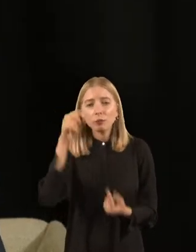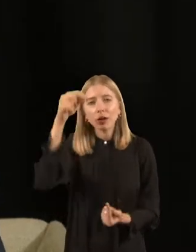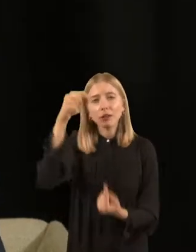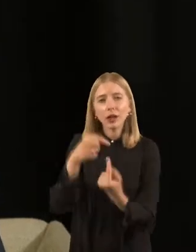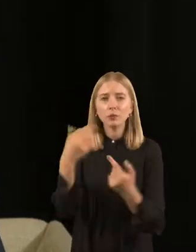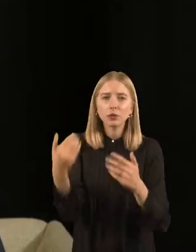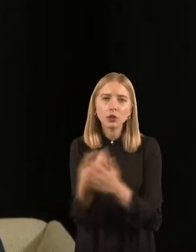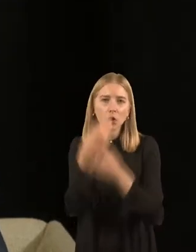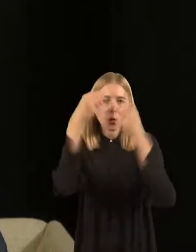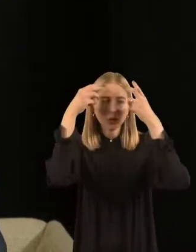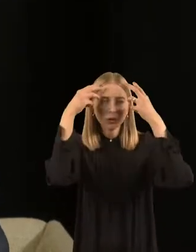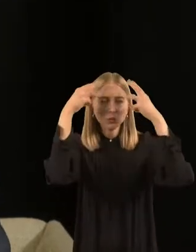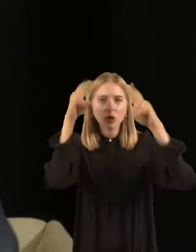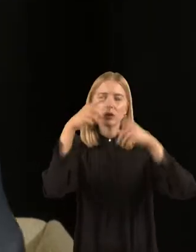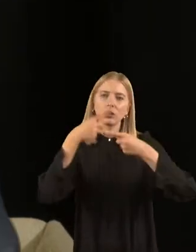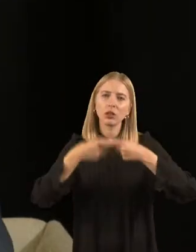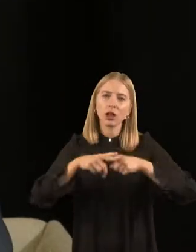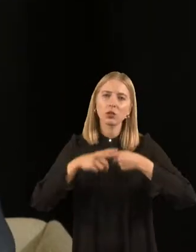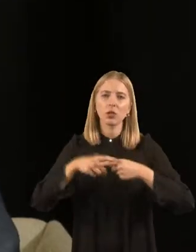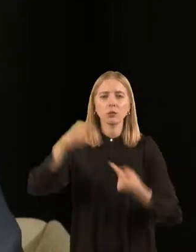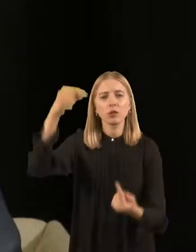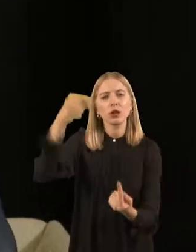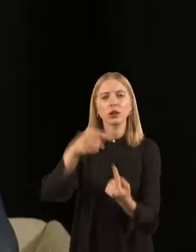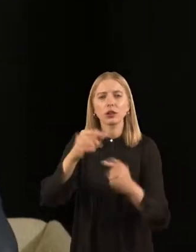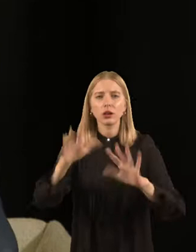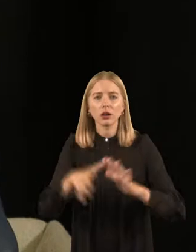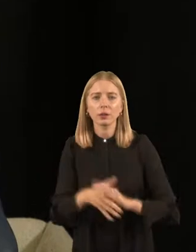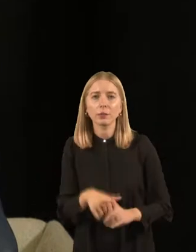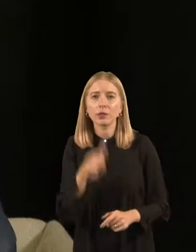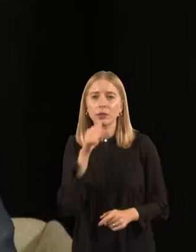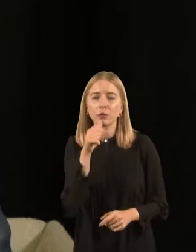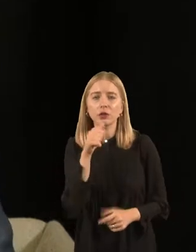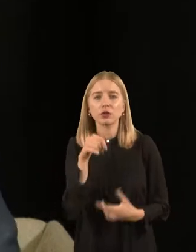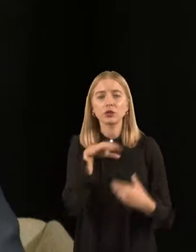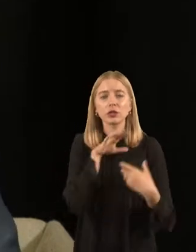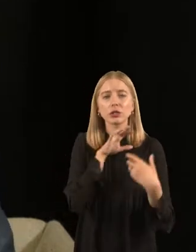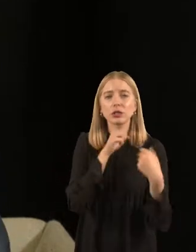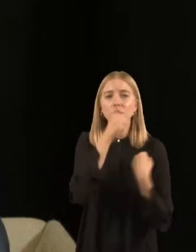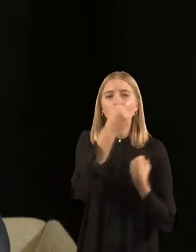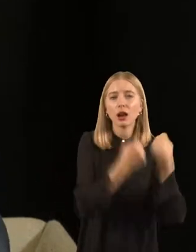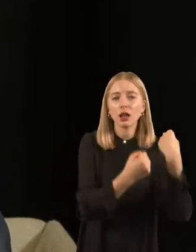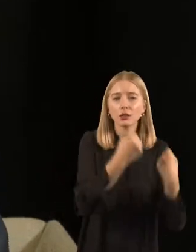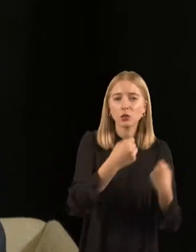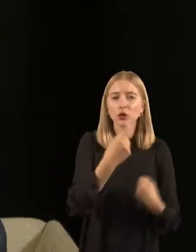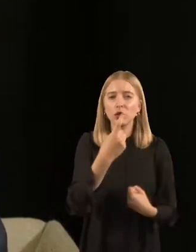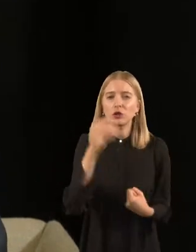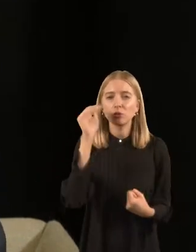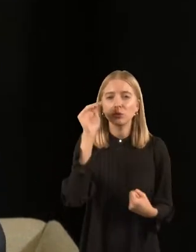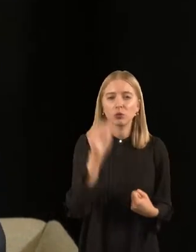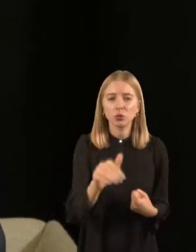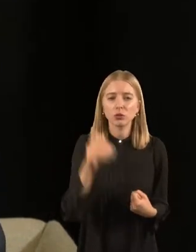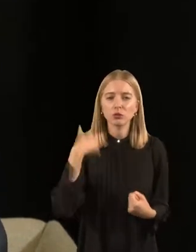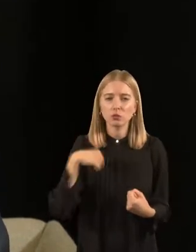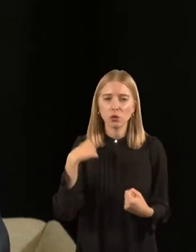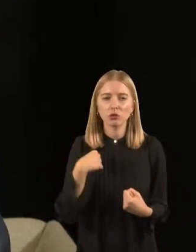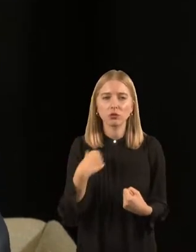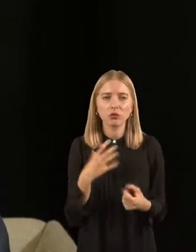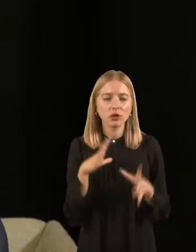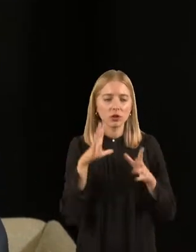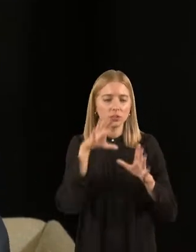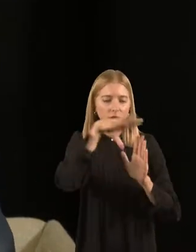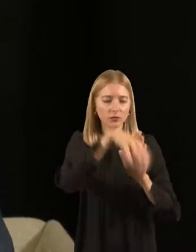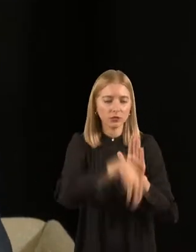problems. And we didn't touch upon during this discussion about the digitalization